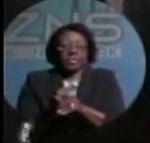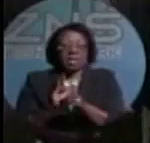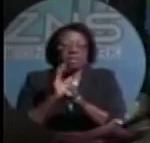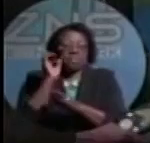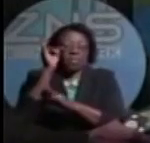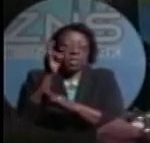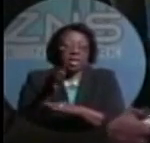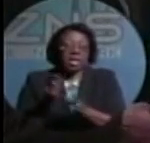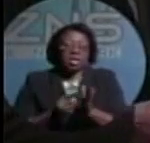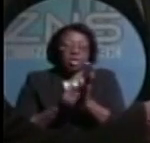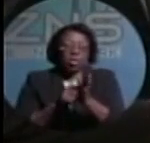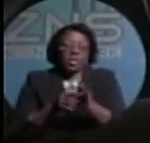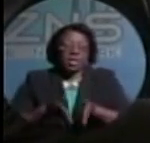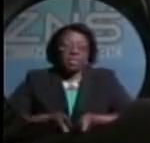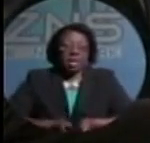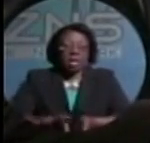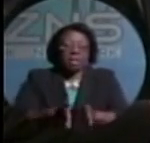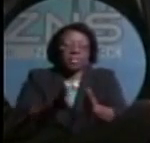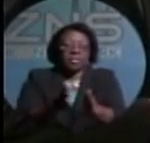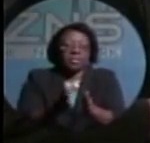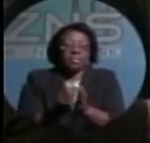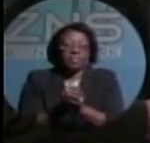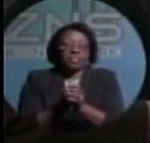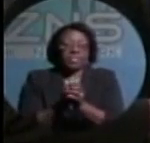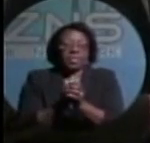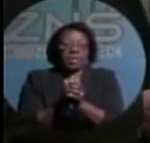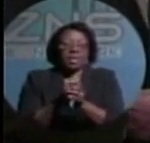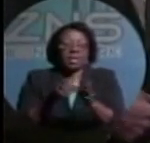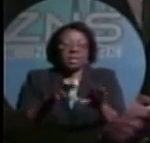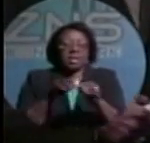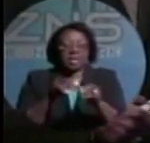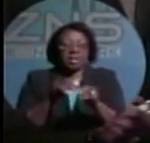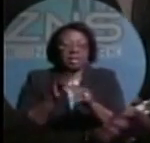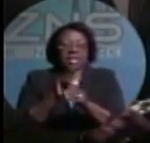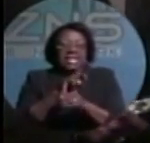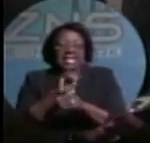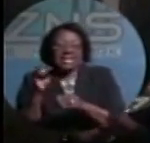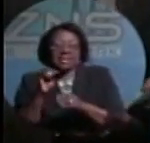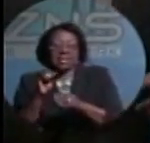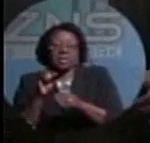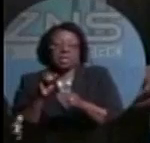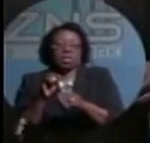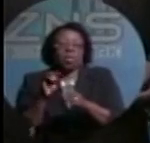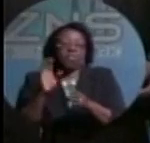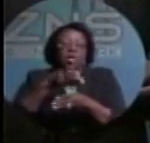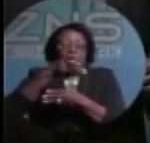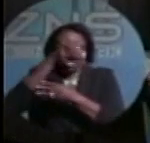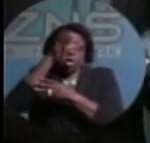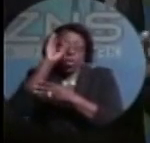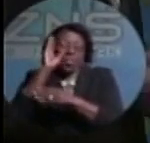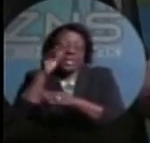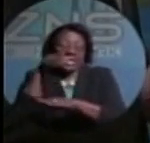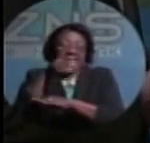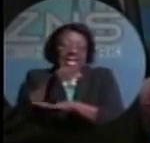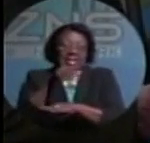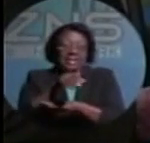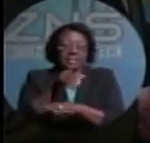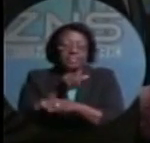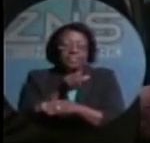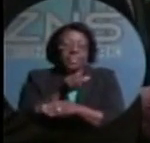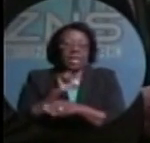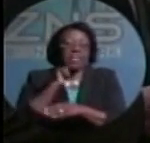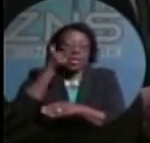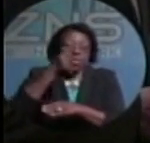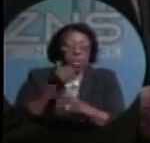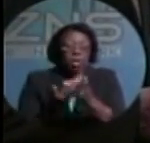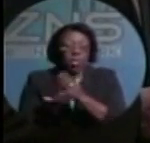forecast track, it will continue moving north tonight, which will take it over eastern Cuba tonight, and by tomorrow morning around 9 o'clock, it